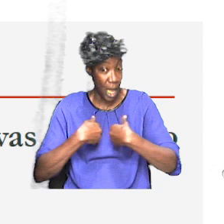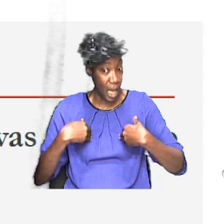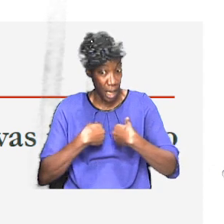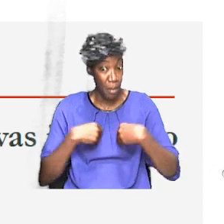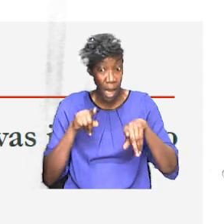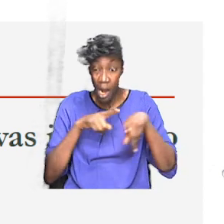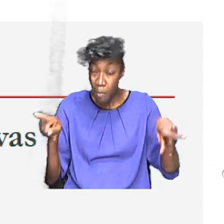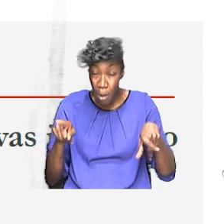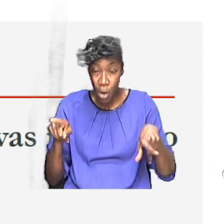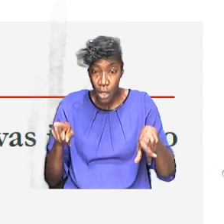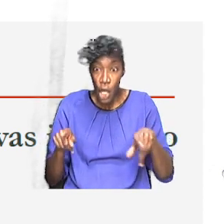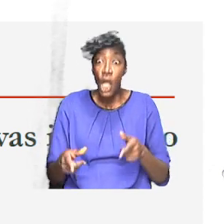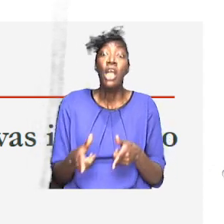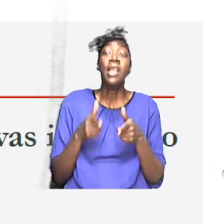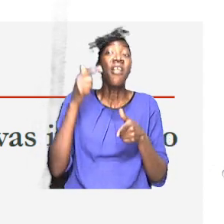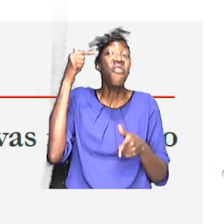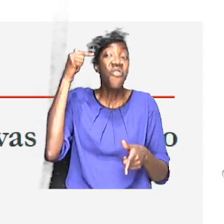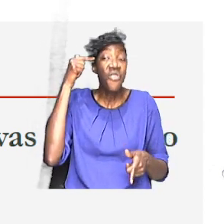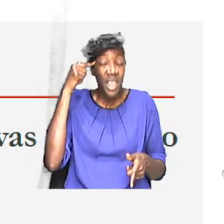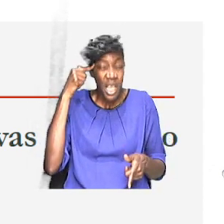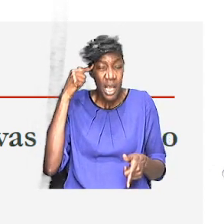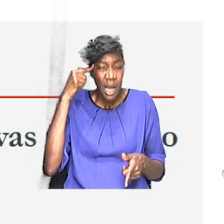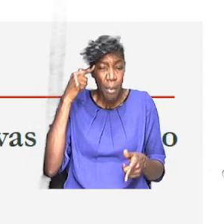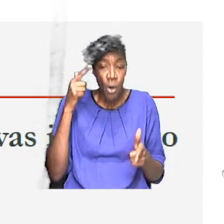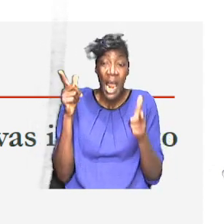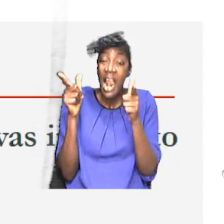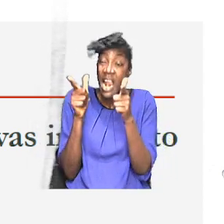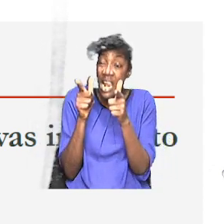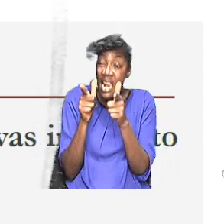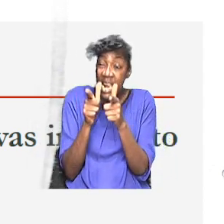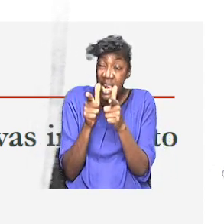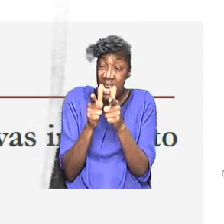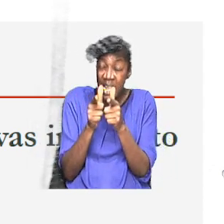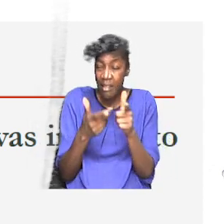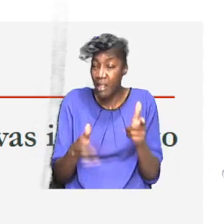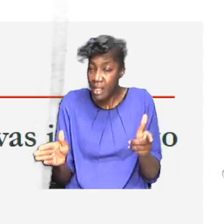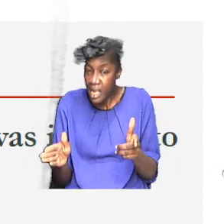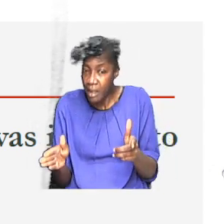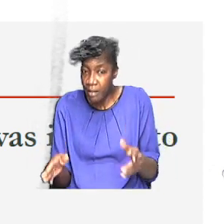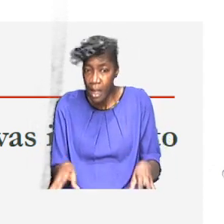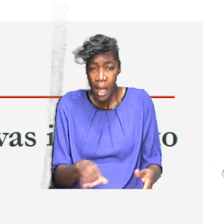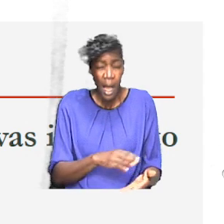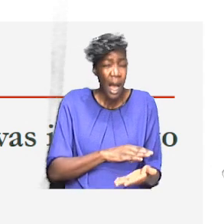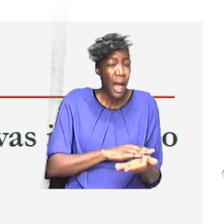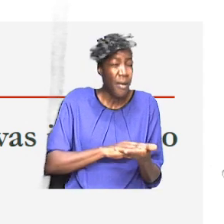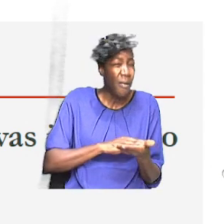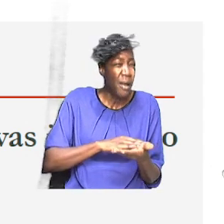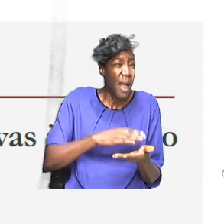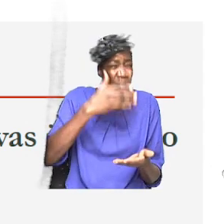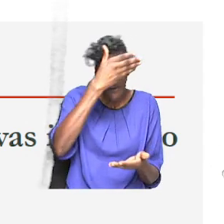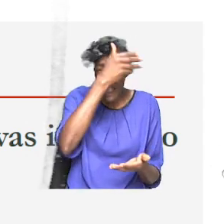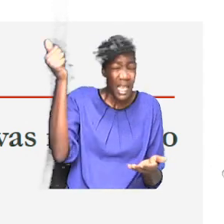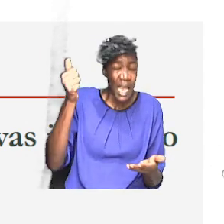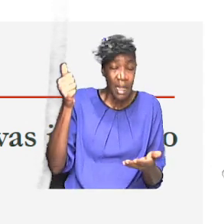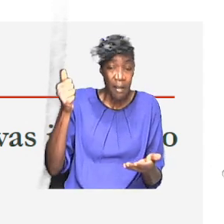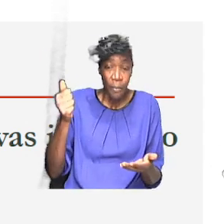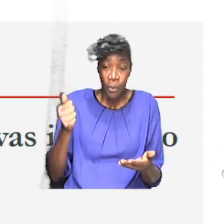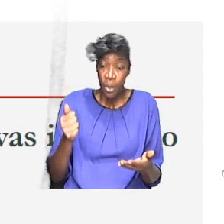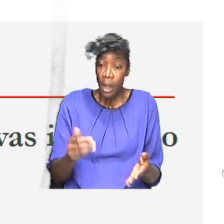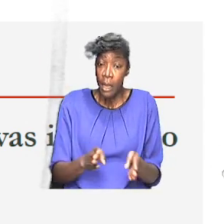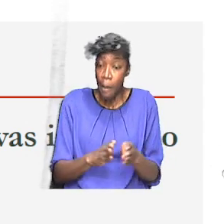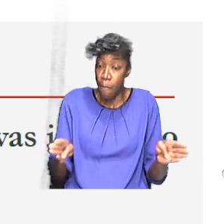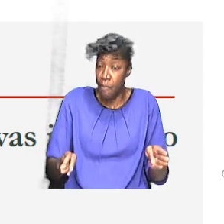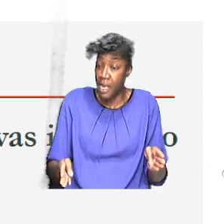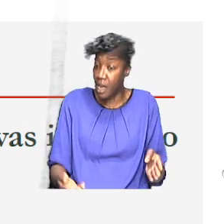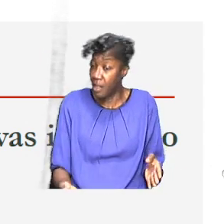were emphasizing the minor things, amen, and neglecting the more weightier things of the law. And he was saying